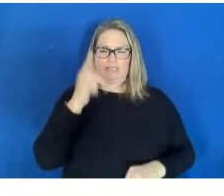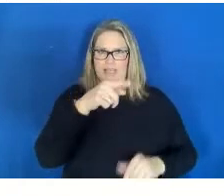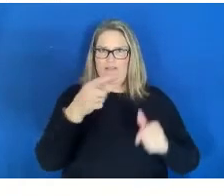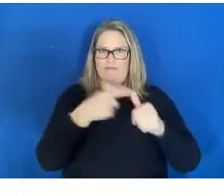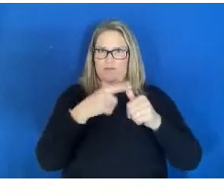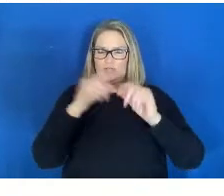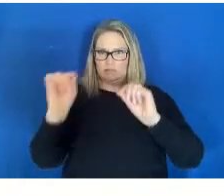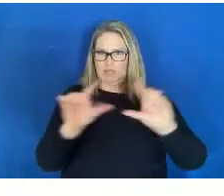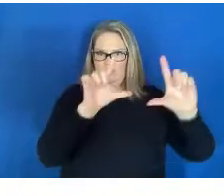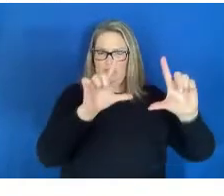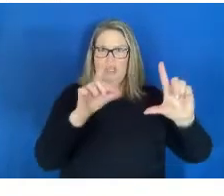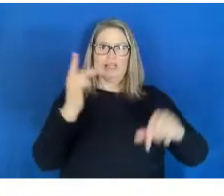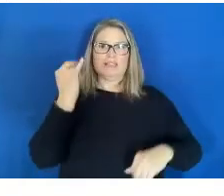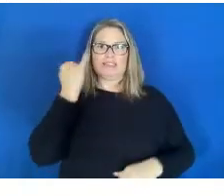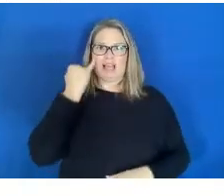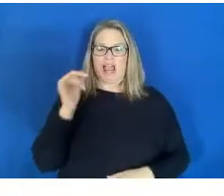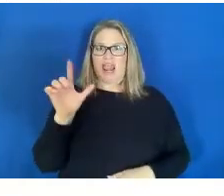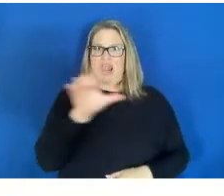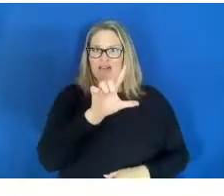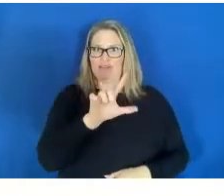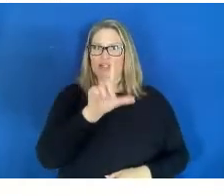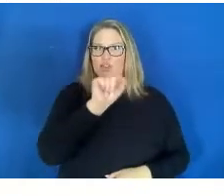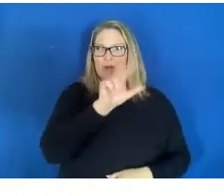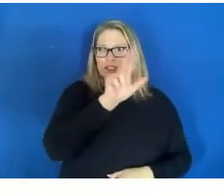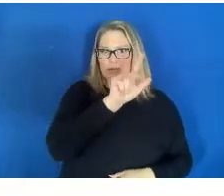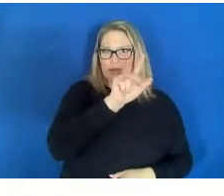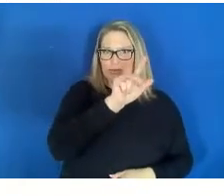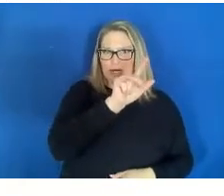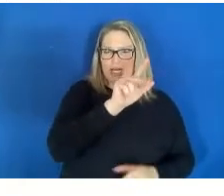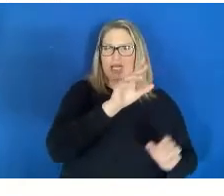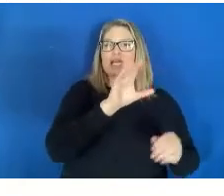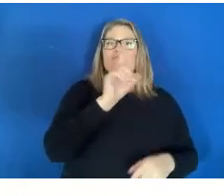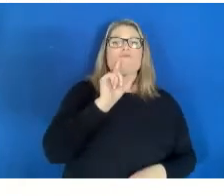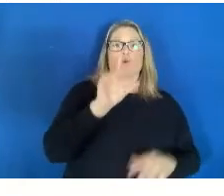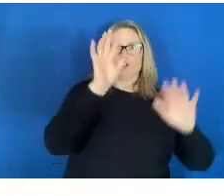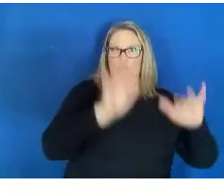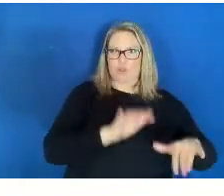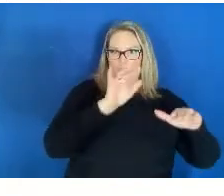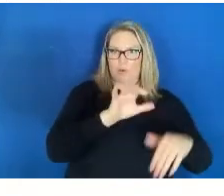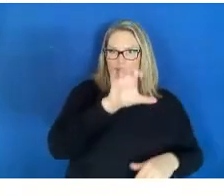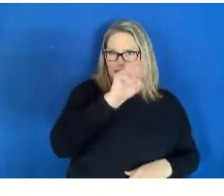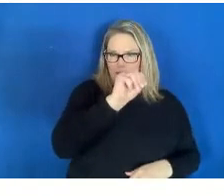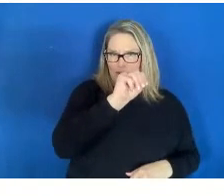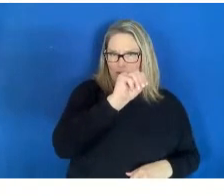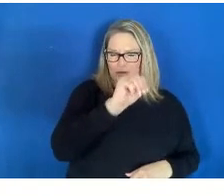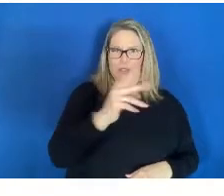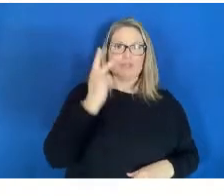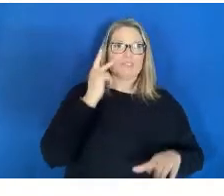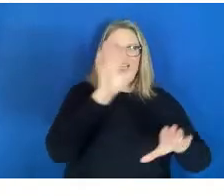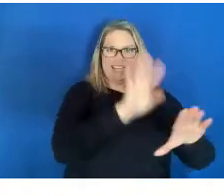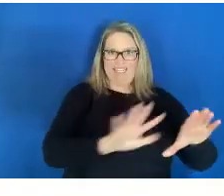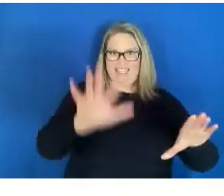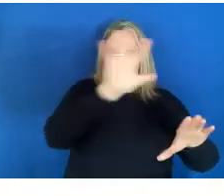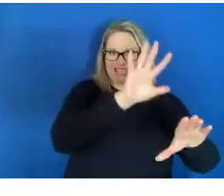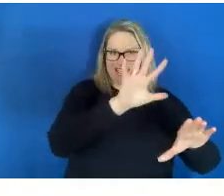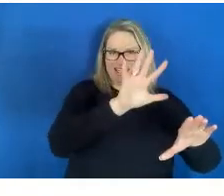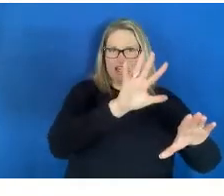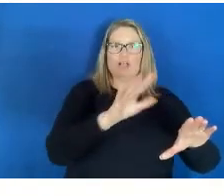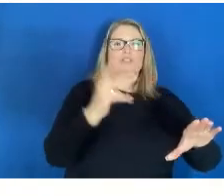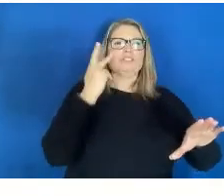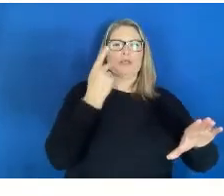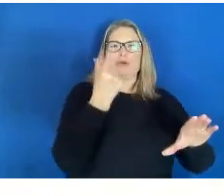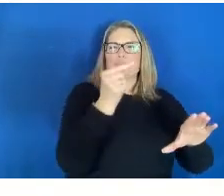The map on the left is for 2023, snow depth in centimeters. You can see that it ranges from a green